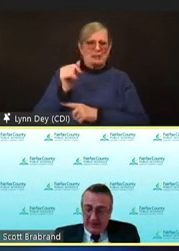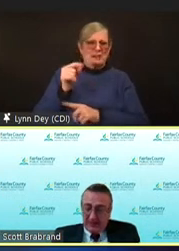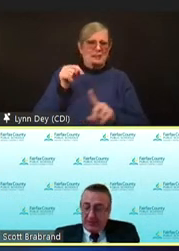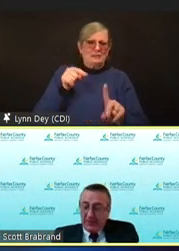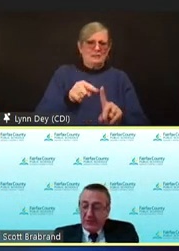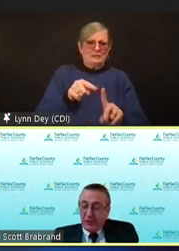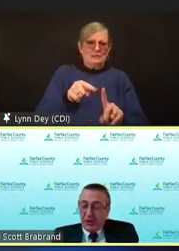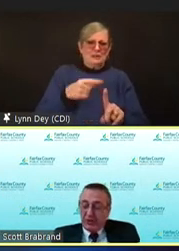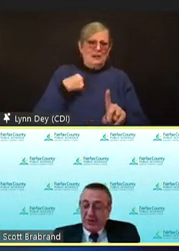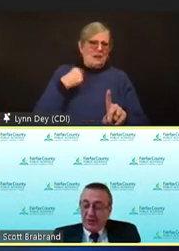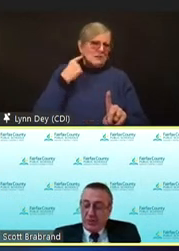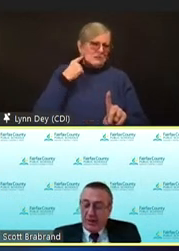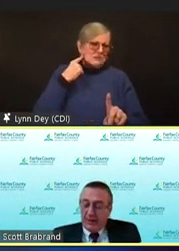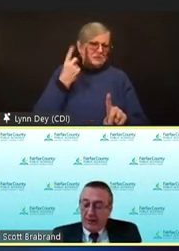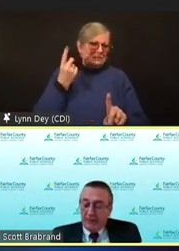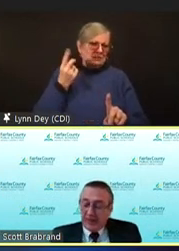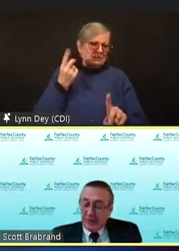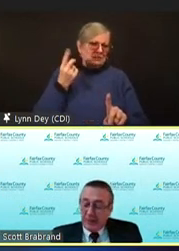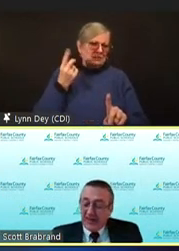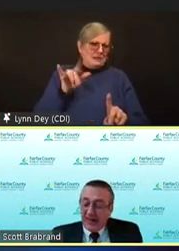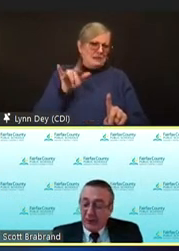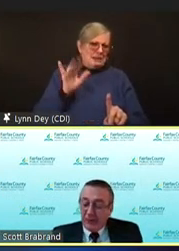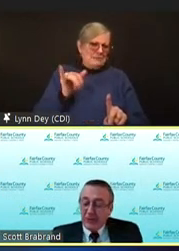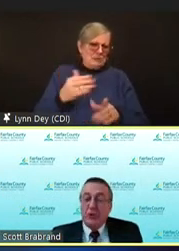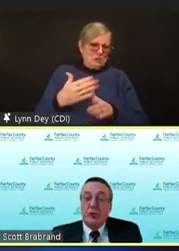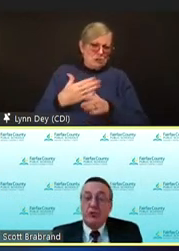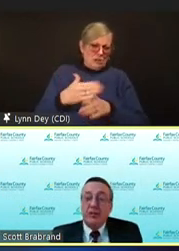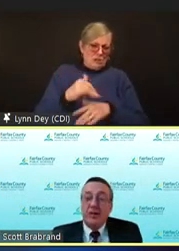I think Dr. Libby shared the website was